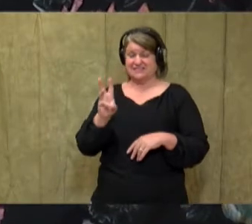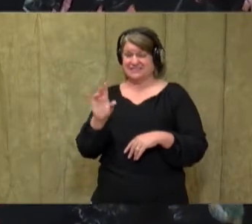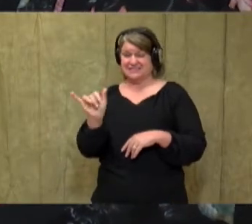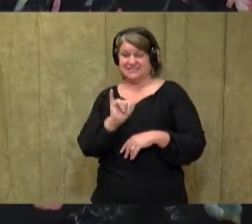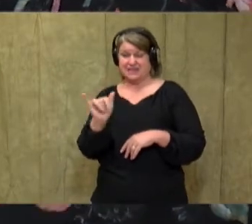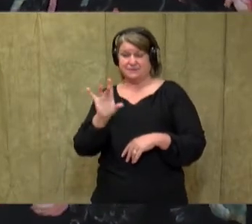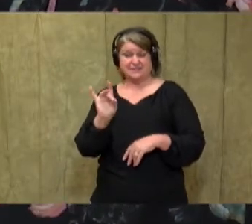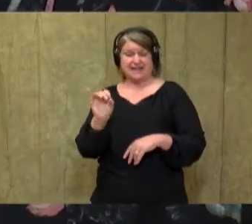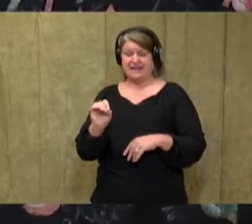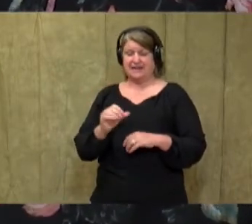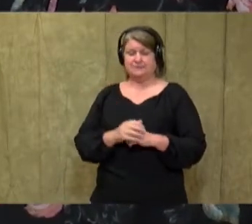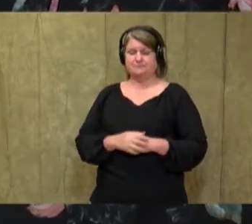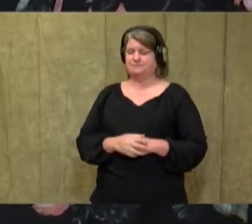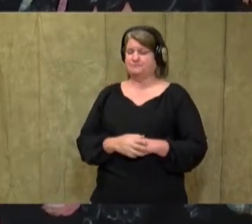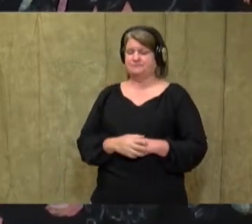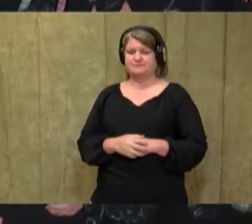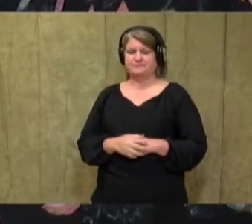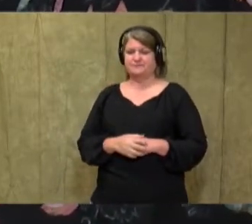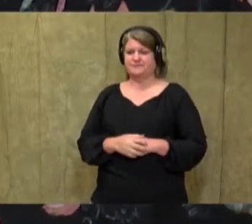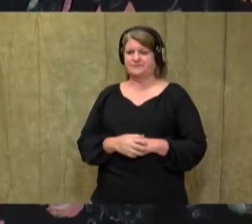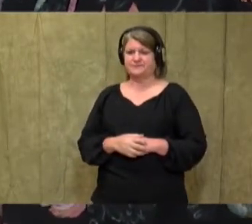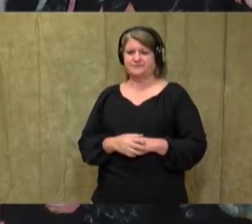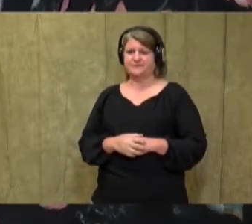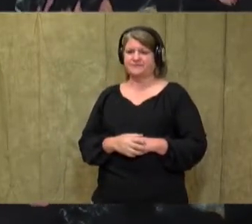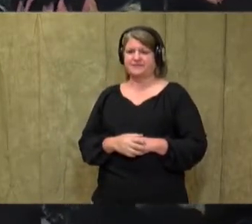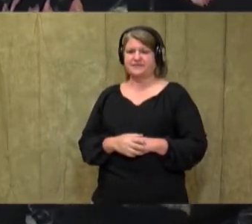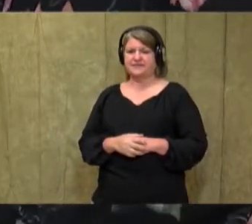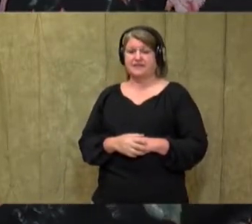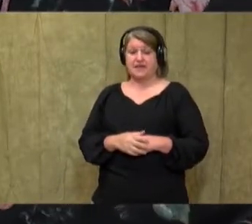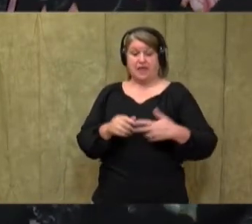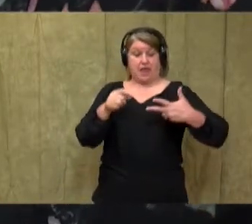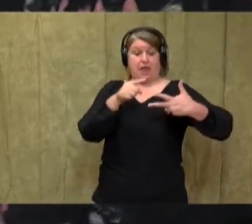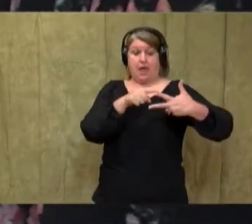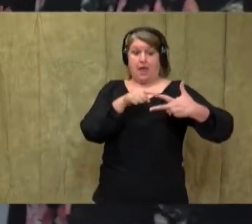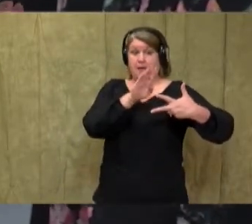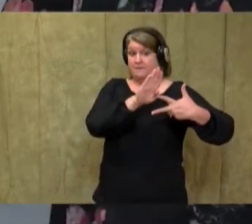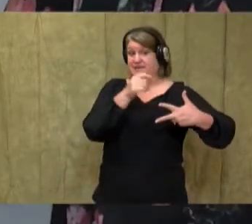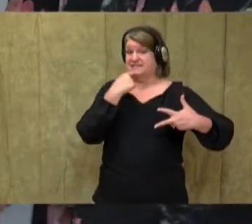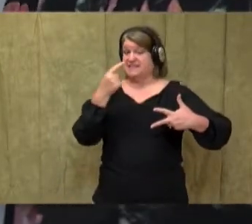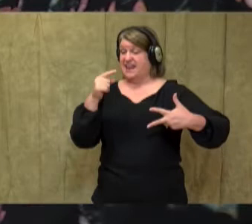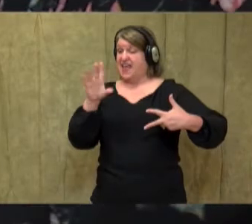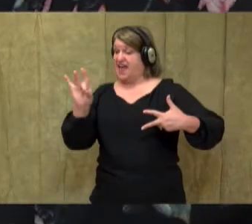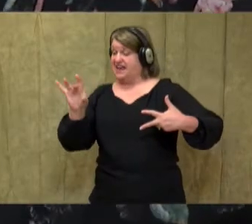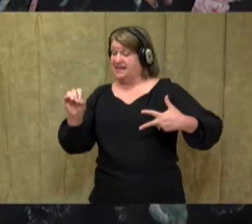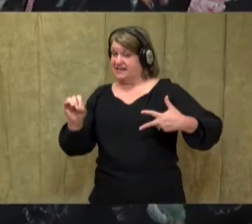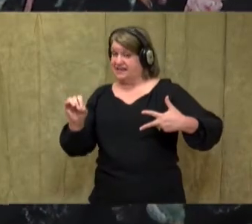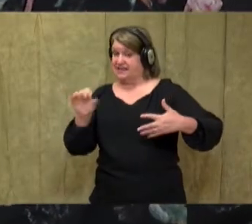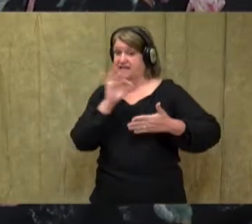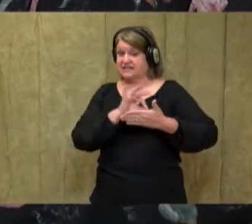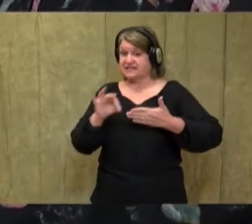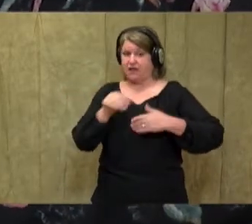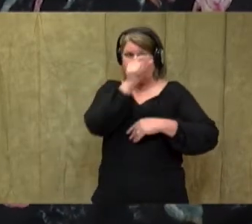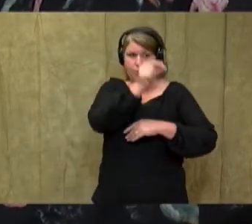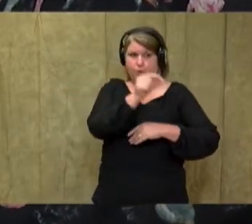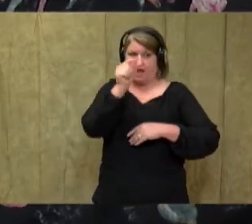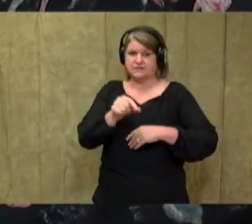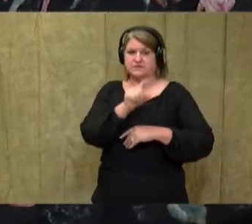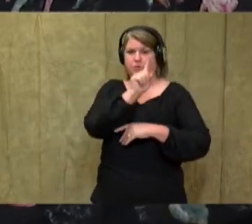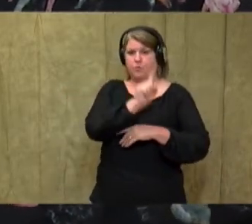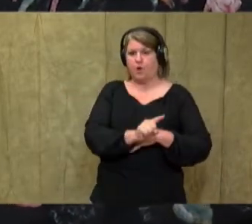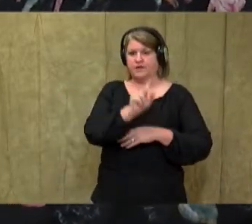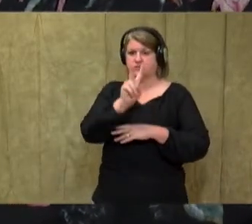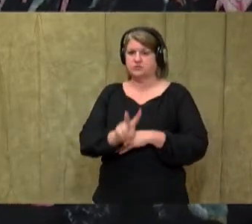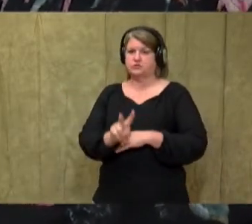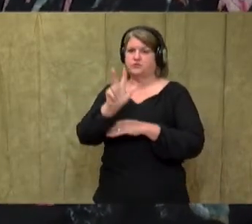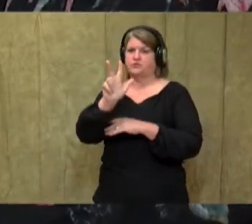80? Mm-mm. B says 80. Let's count the rods. 1,